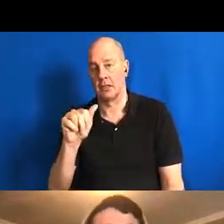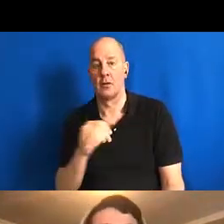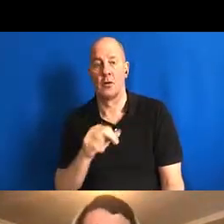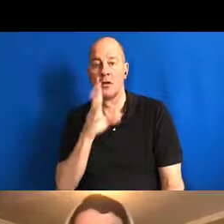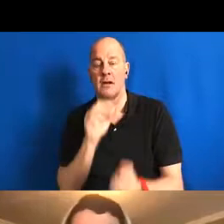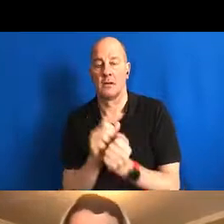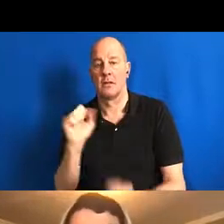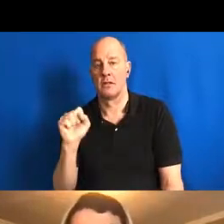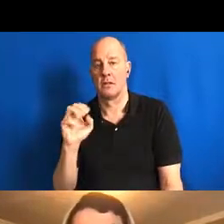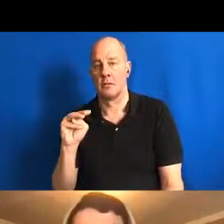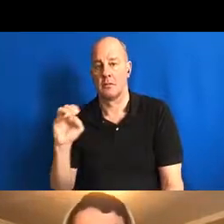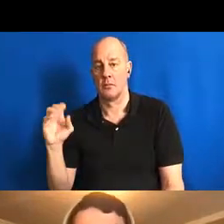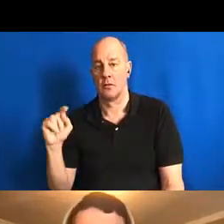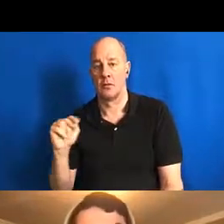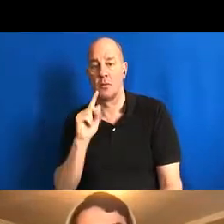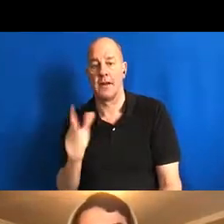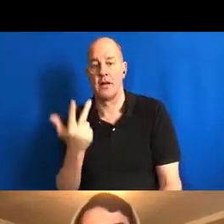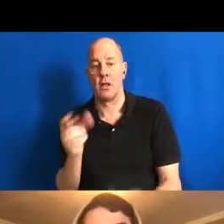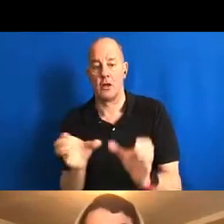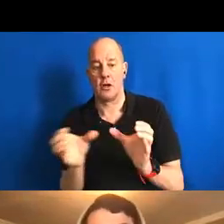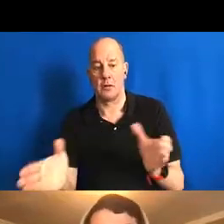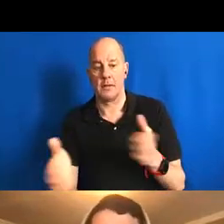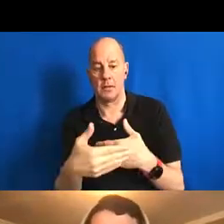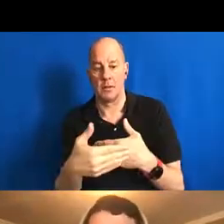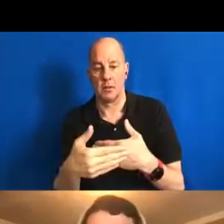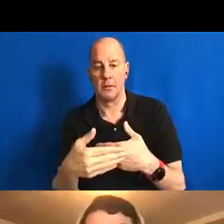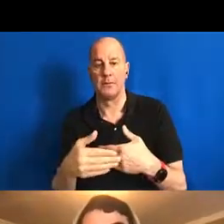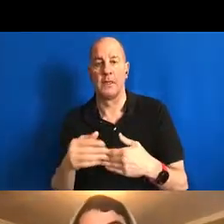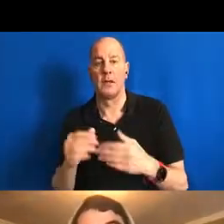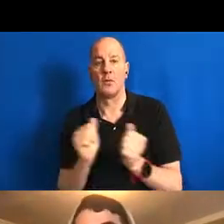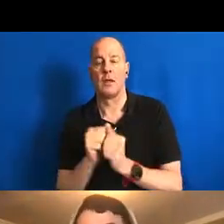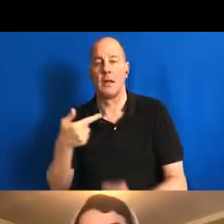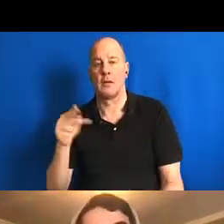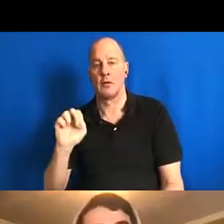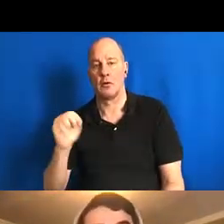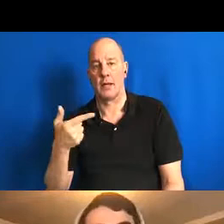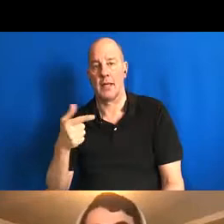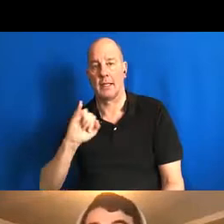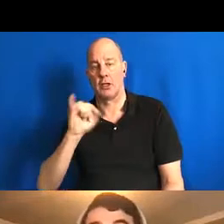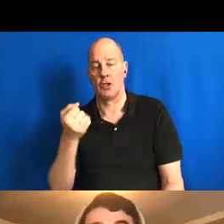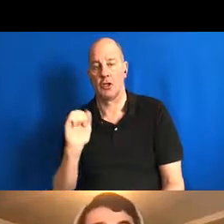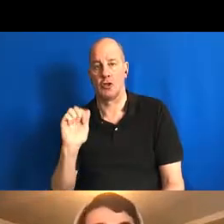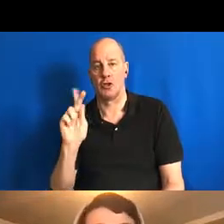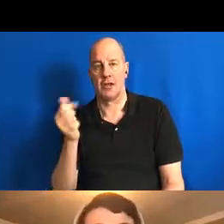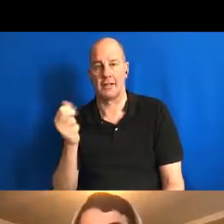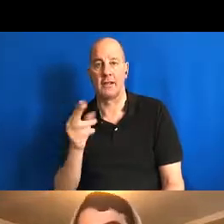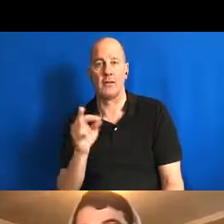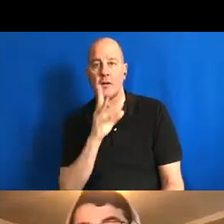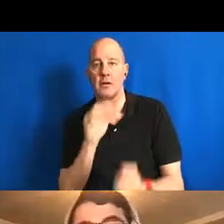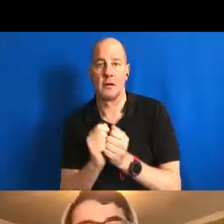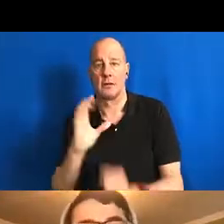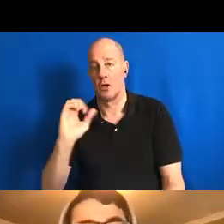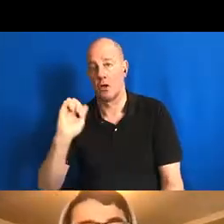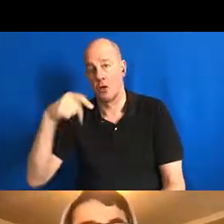And then we'll also open up a third breakout room with Gregory Jackson. So if you're here just wanting to talk co-ops